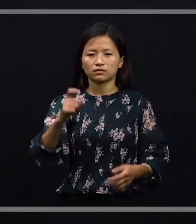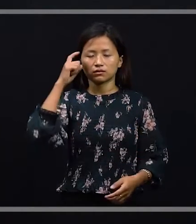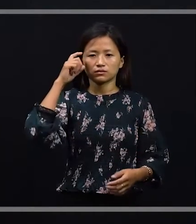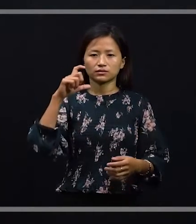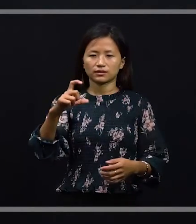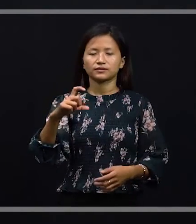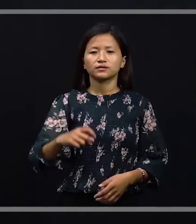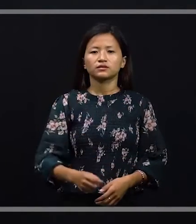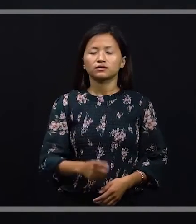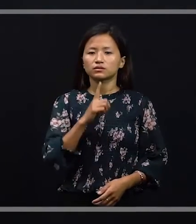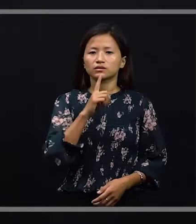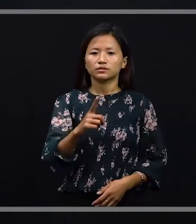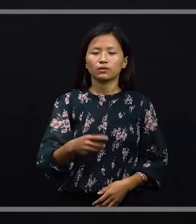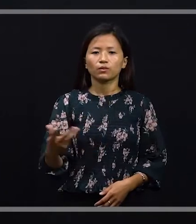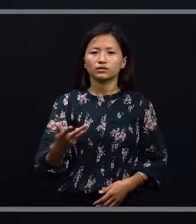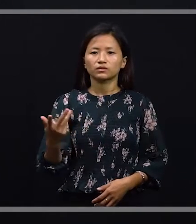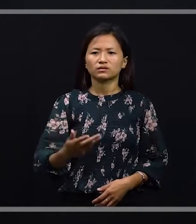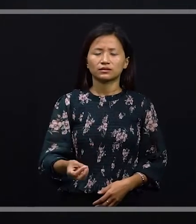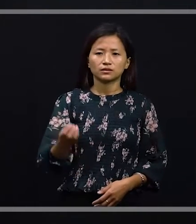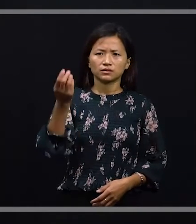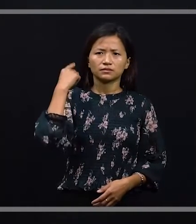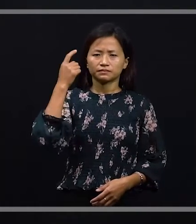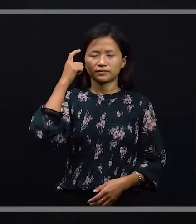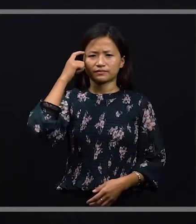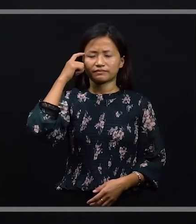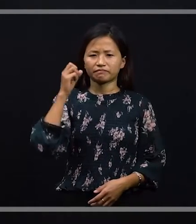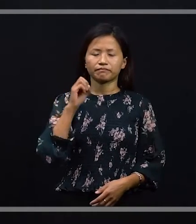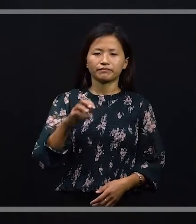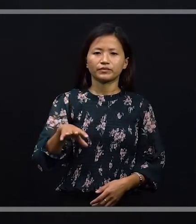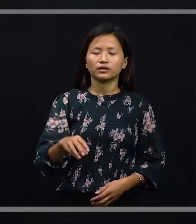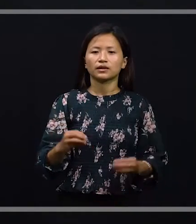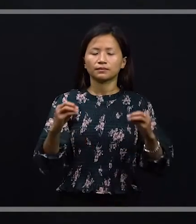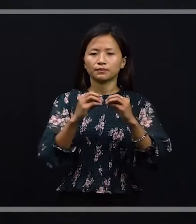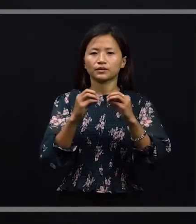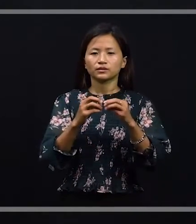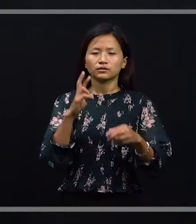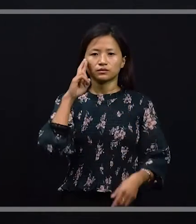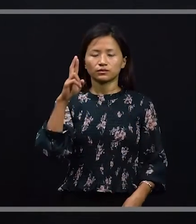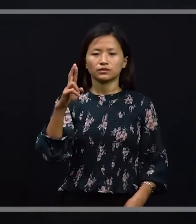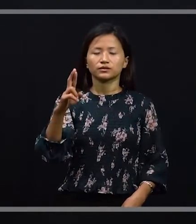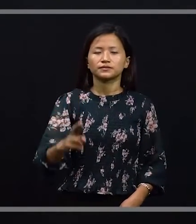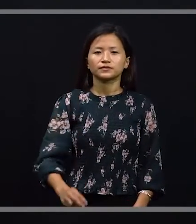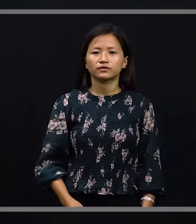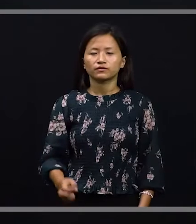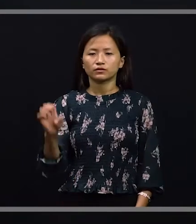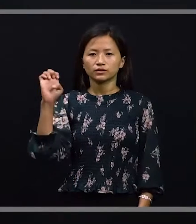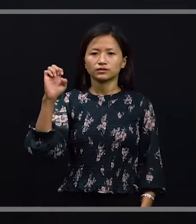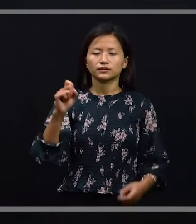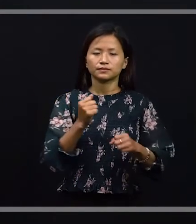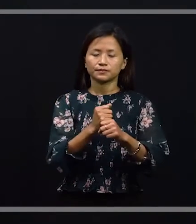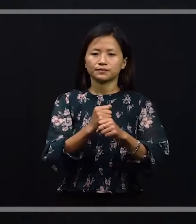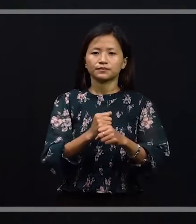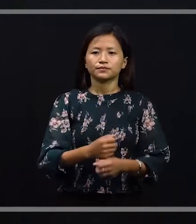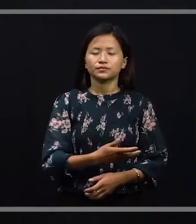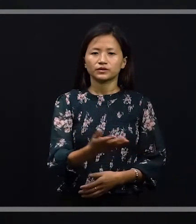evils related to the caste system. Okay, so he also worked hard to improve the life of these lowest caste